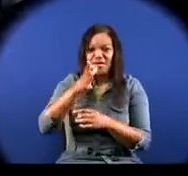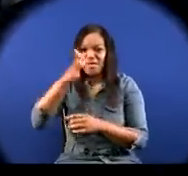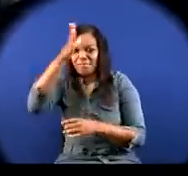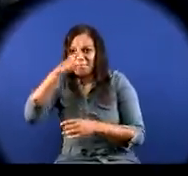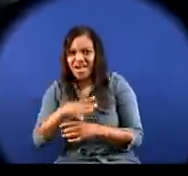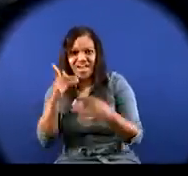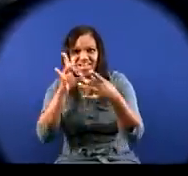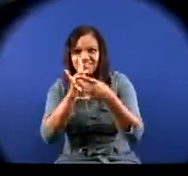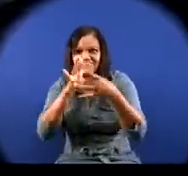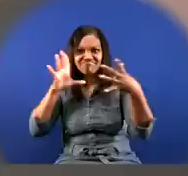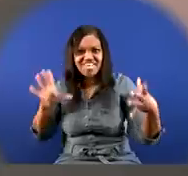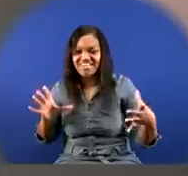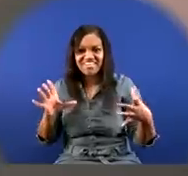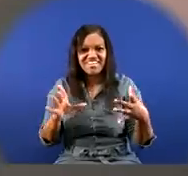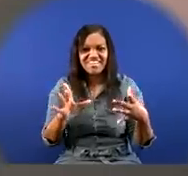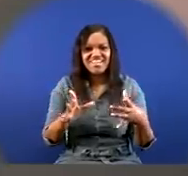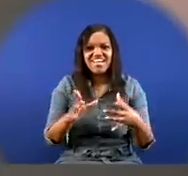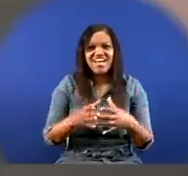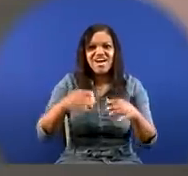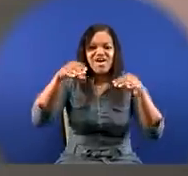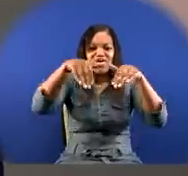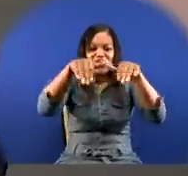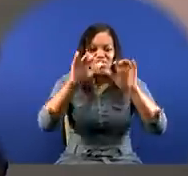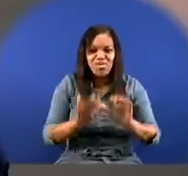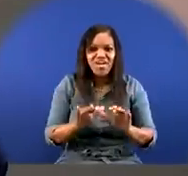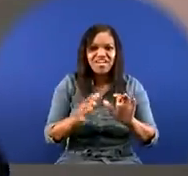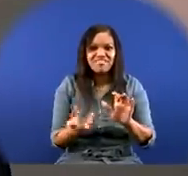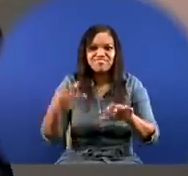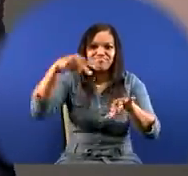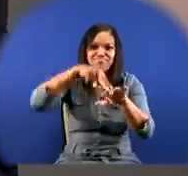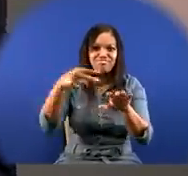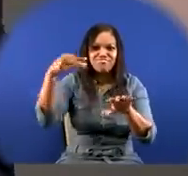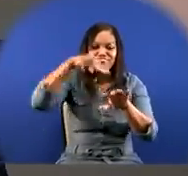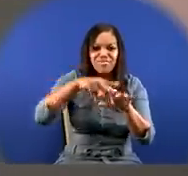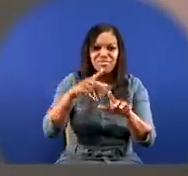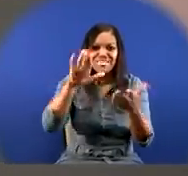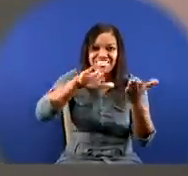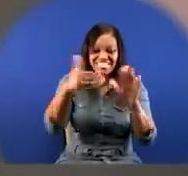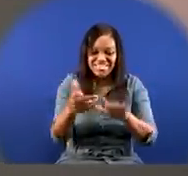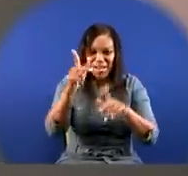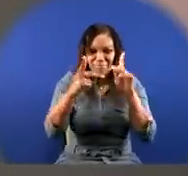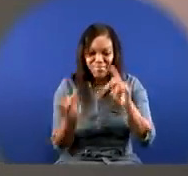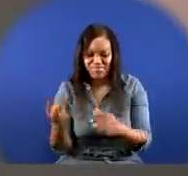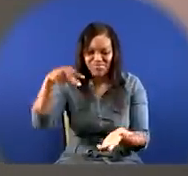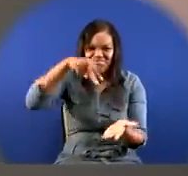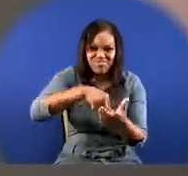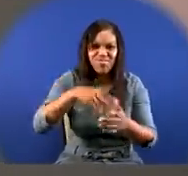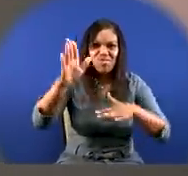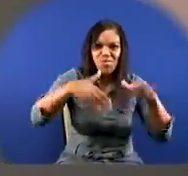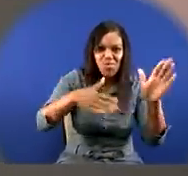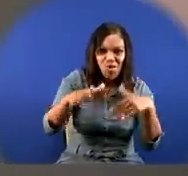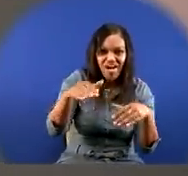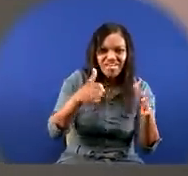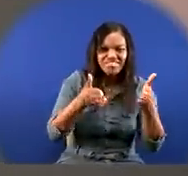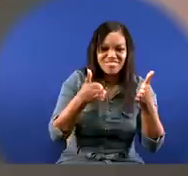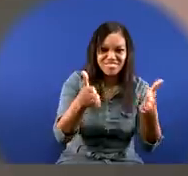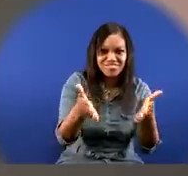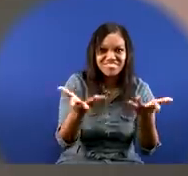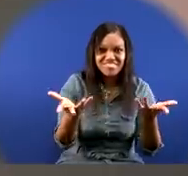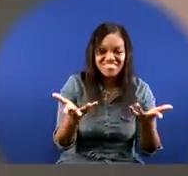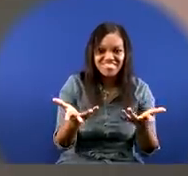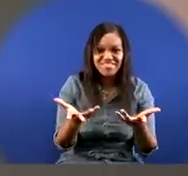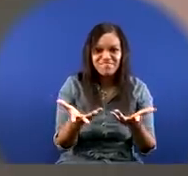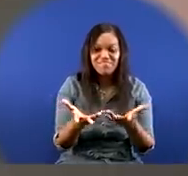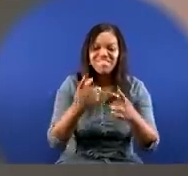graves open, dead in Christ walk the streets of Jerusalem